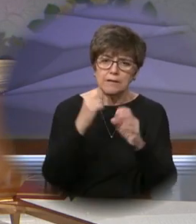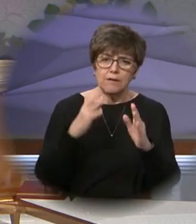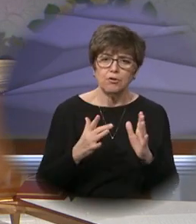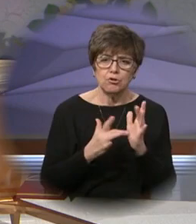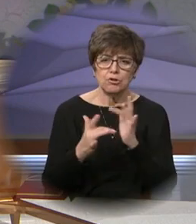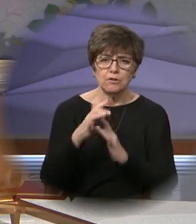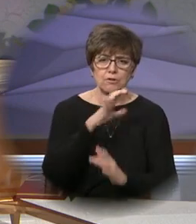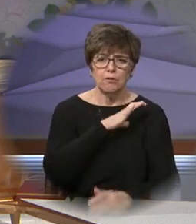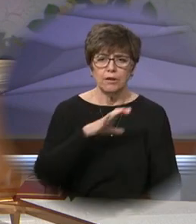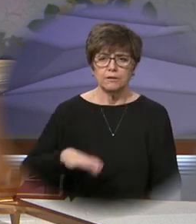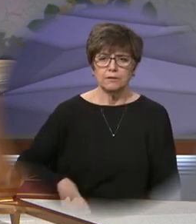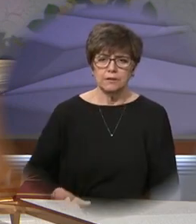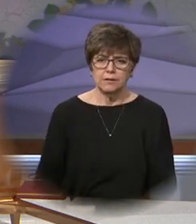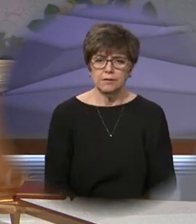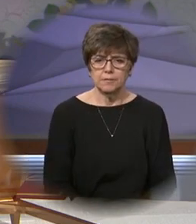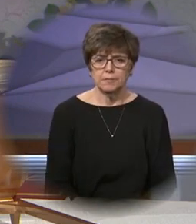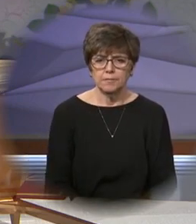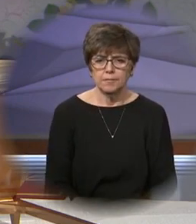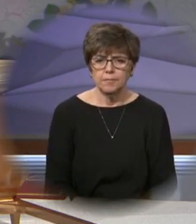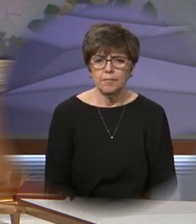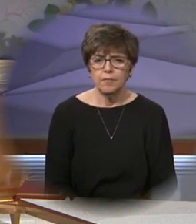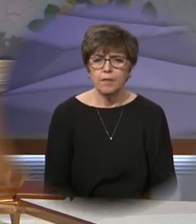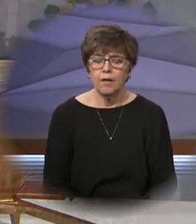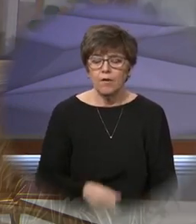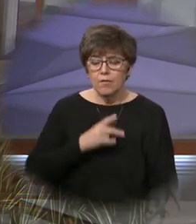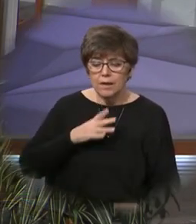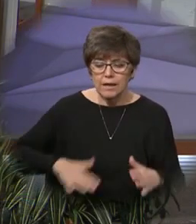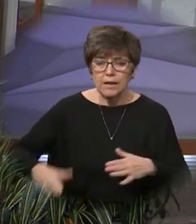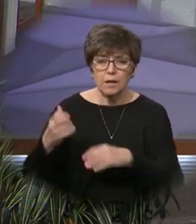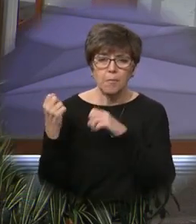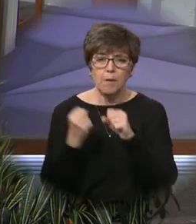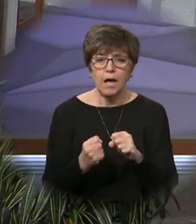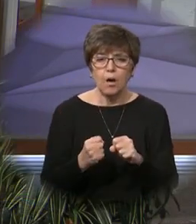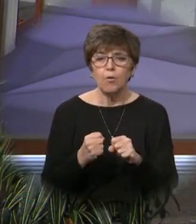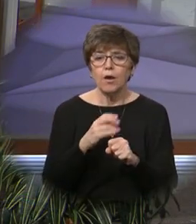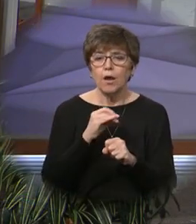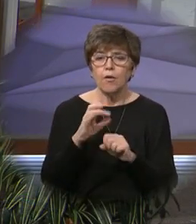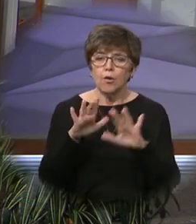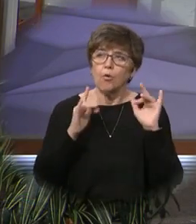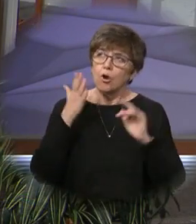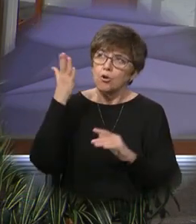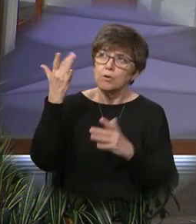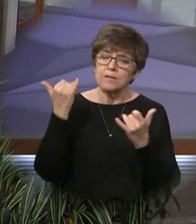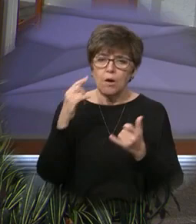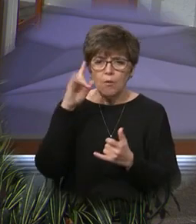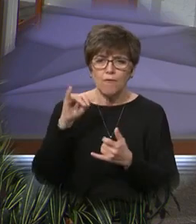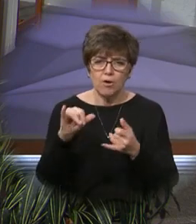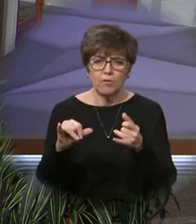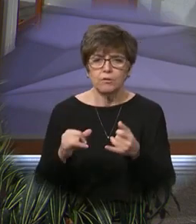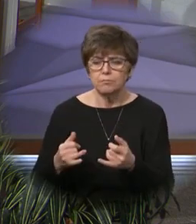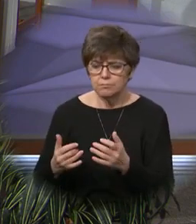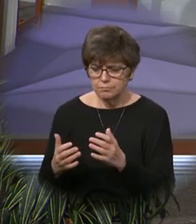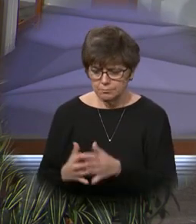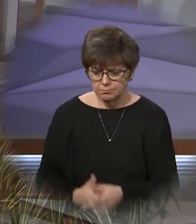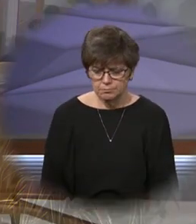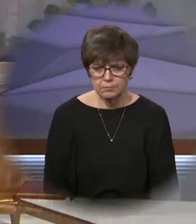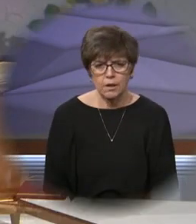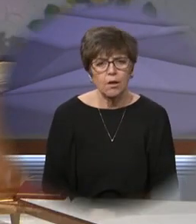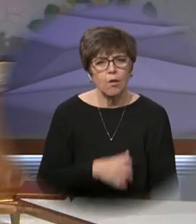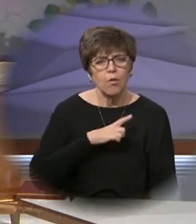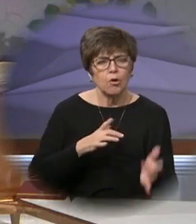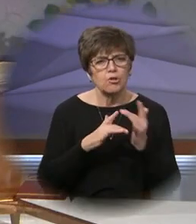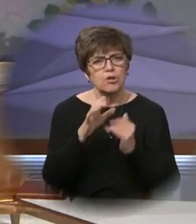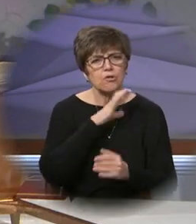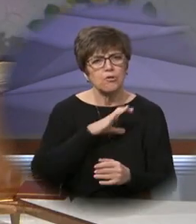our Savior, Jesus Christ. For the kingdom, the power, and the glory are yours, now and forever. Lord